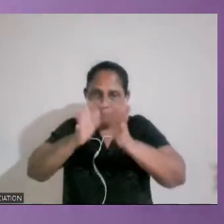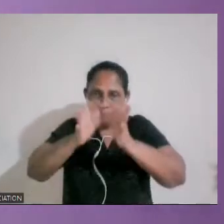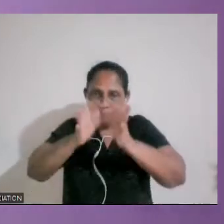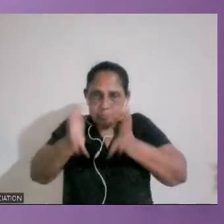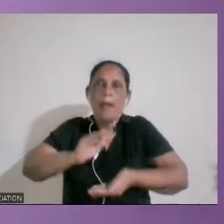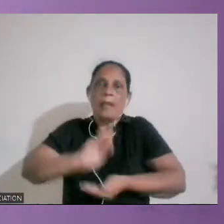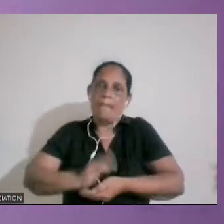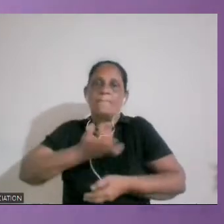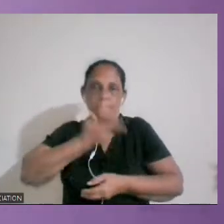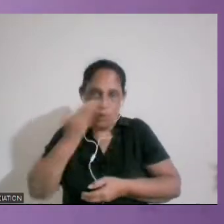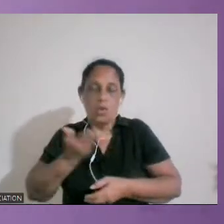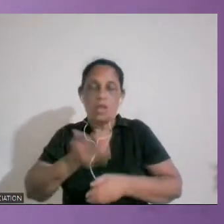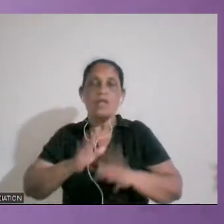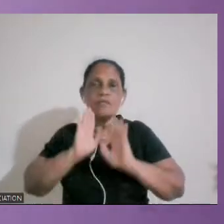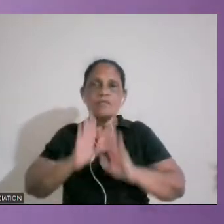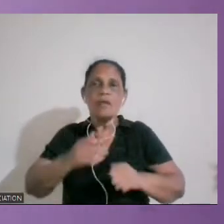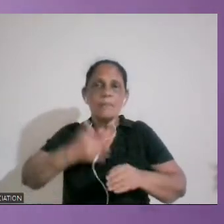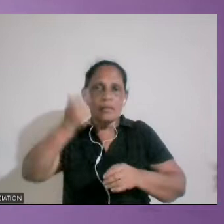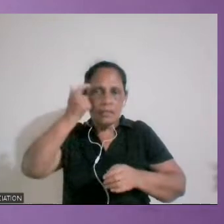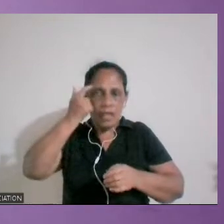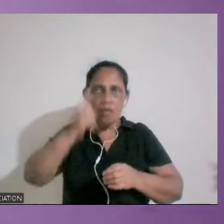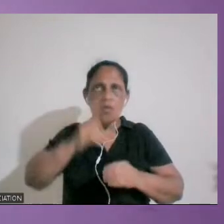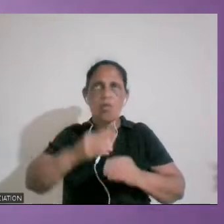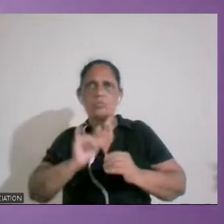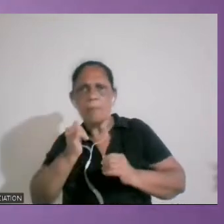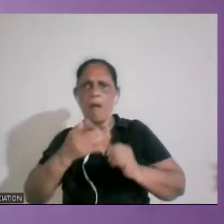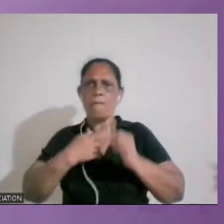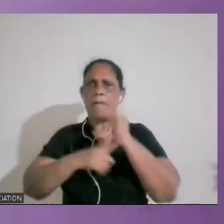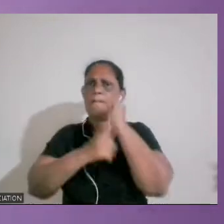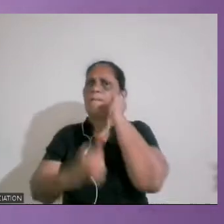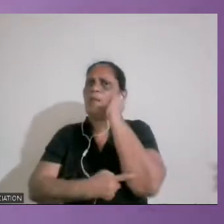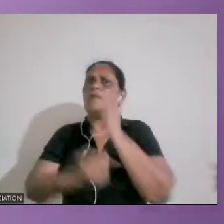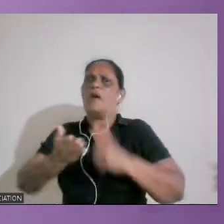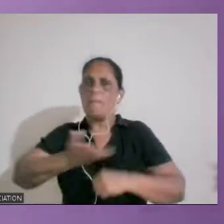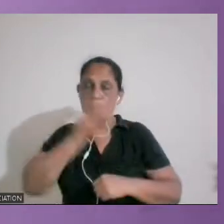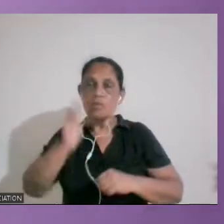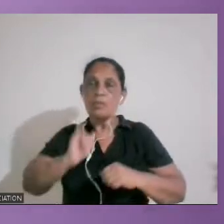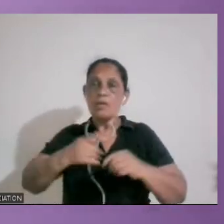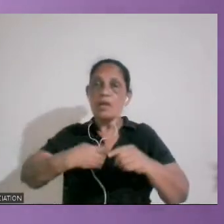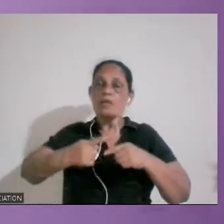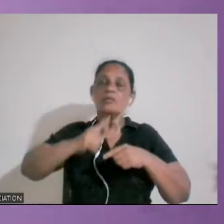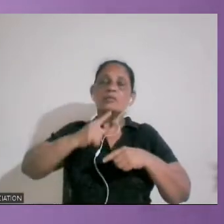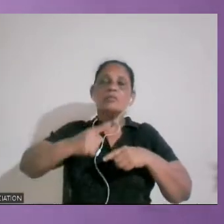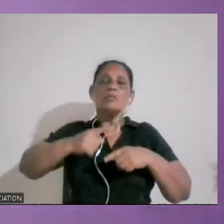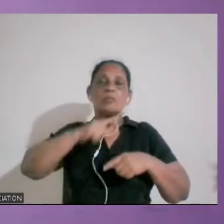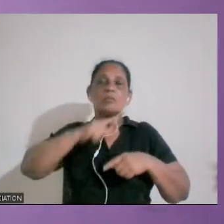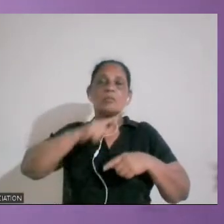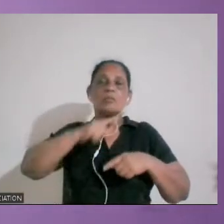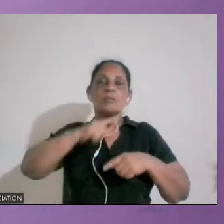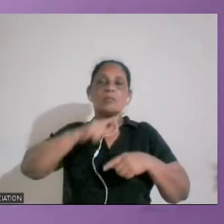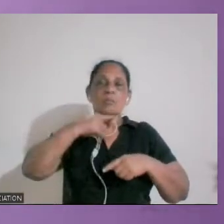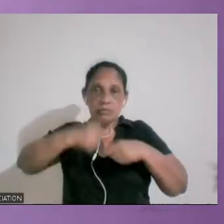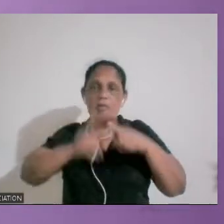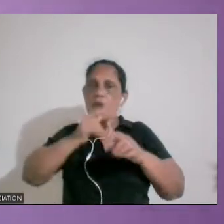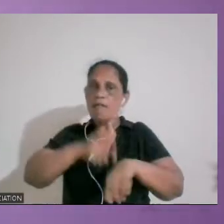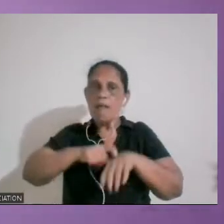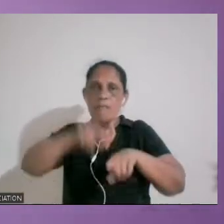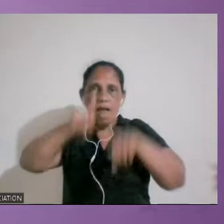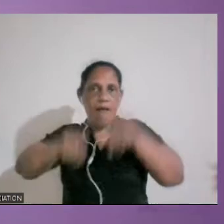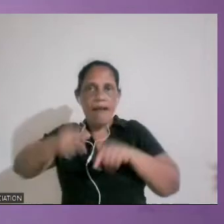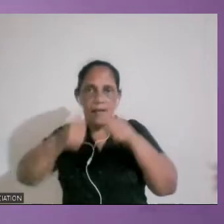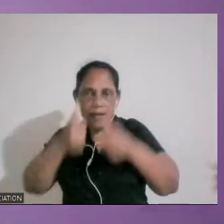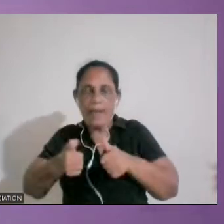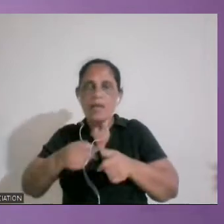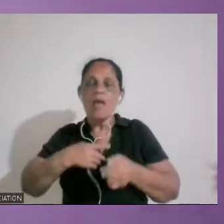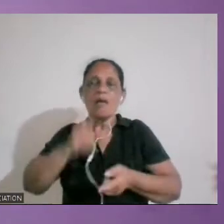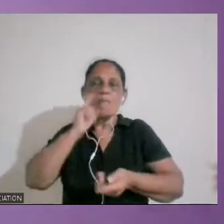you can definitely have a chance of getting pregnant. Also remember that if your cycles are irregular, it's probably not best not to have